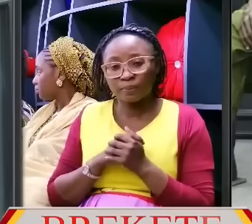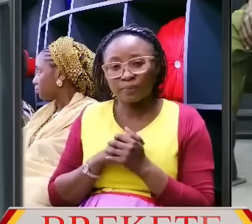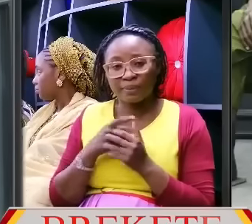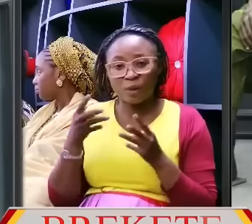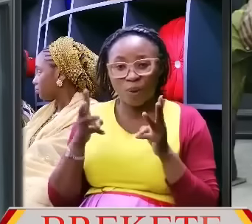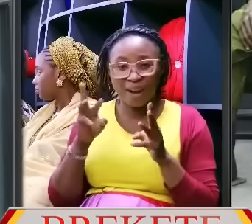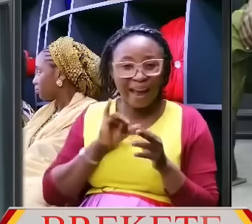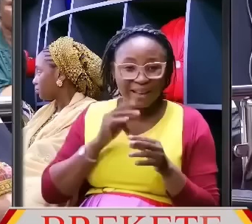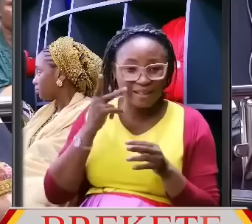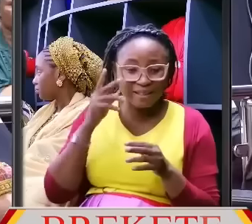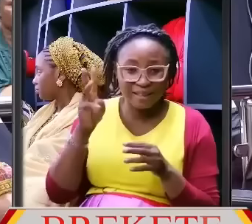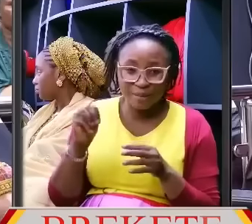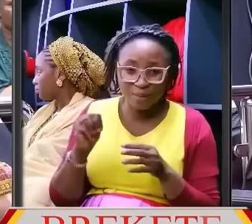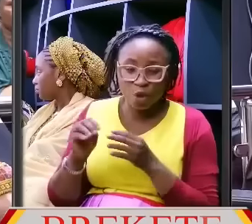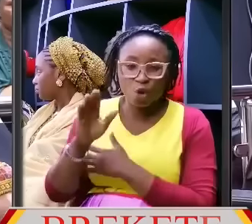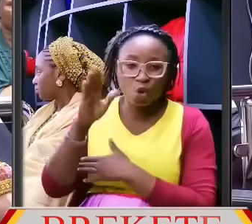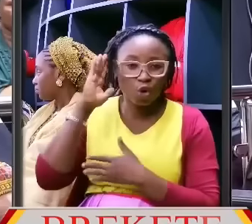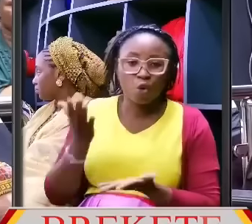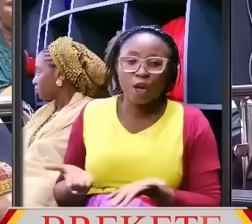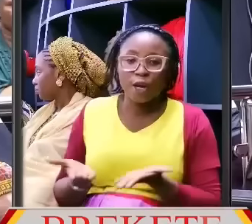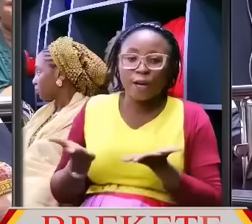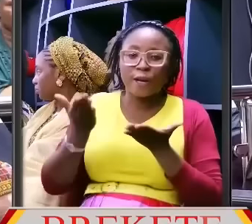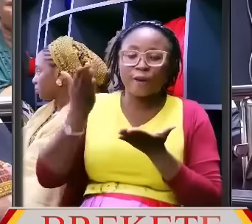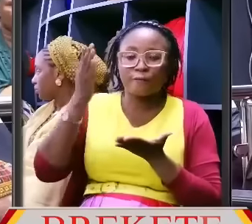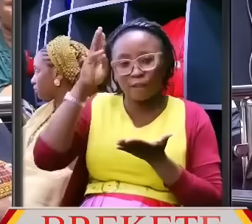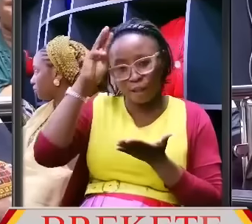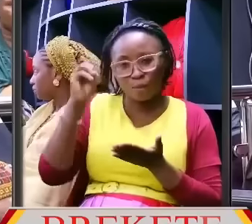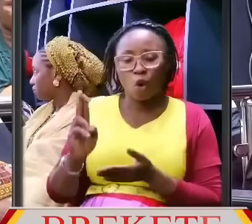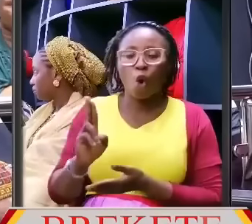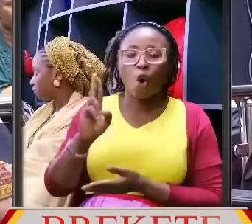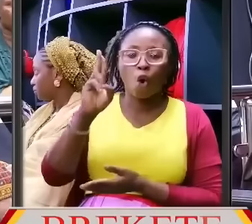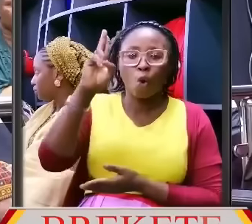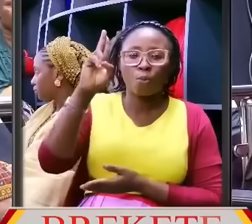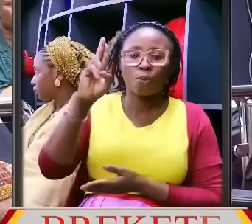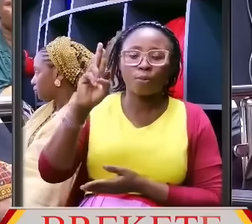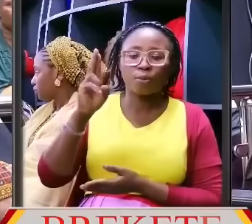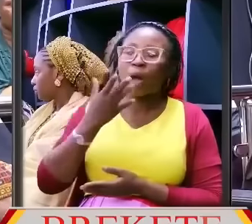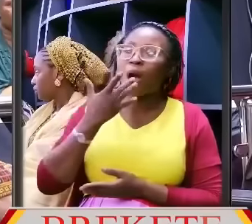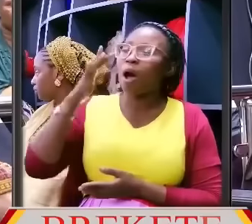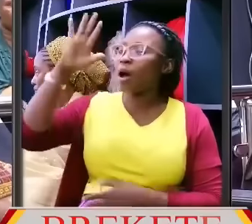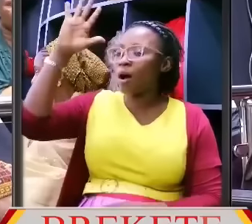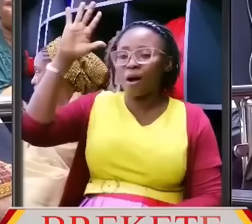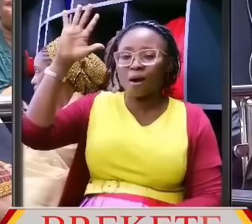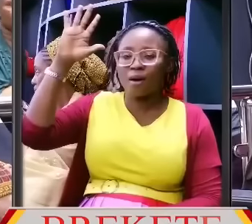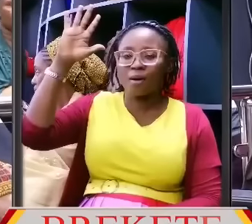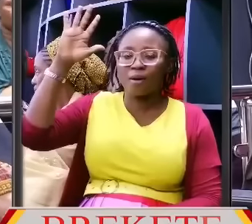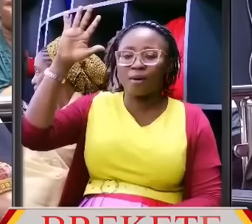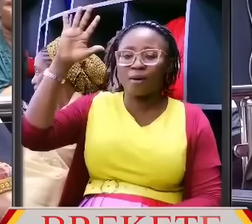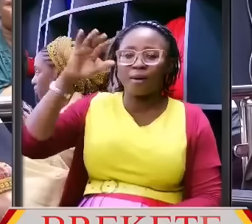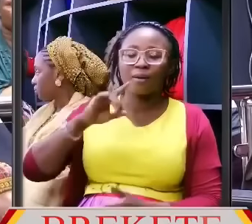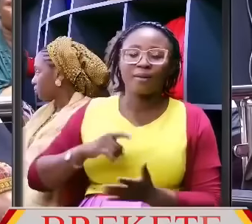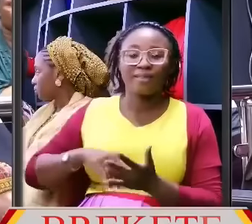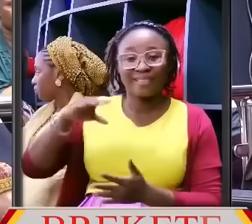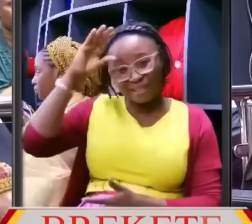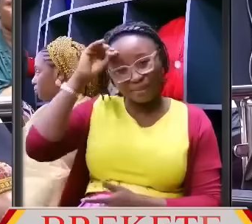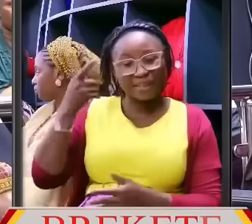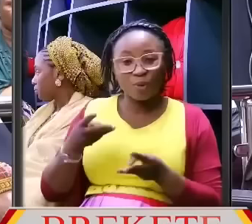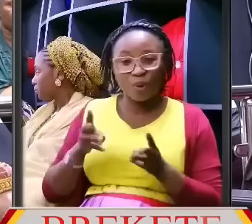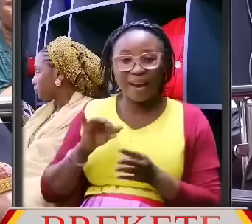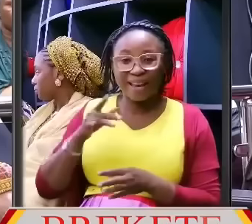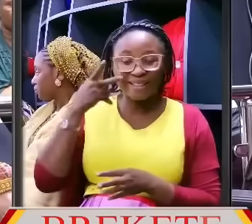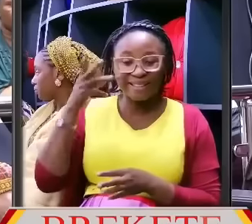the way they see him, God go lift him up. Amen. Wallahi. This one, the way they